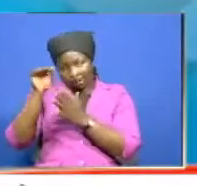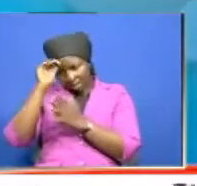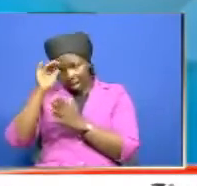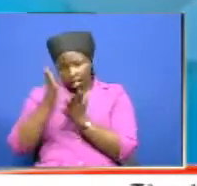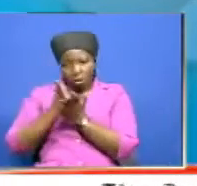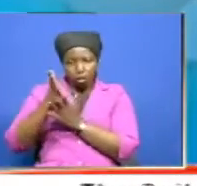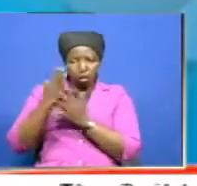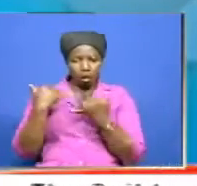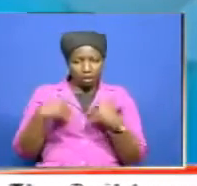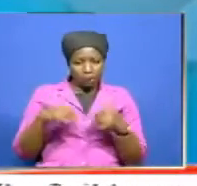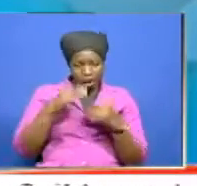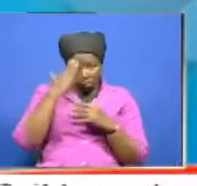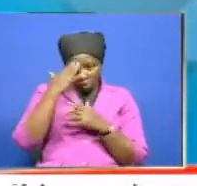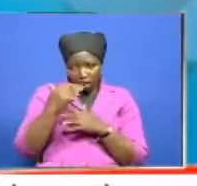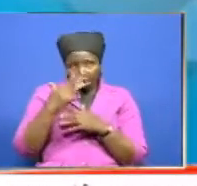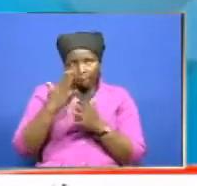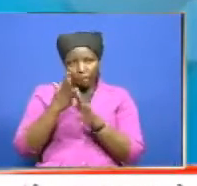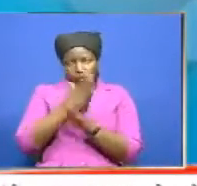you thought, because they qualified, what,